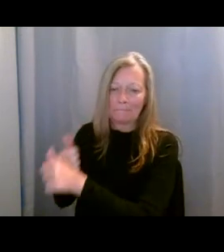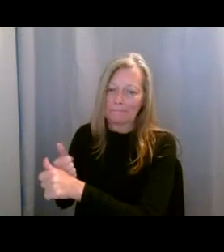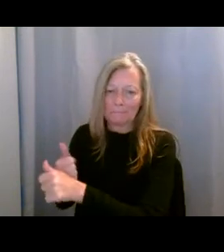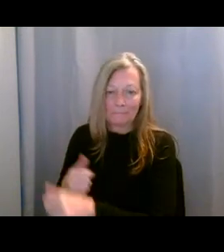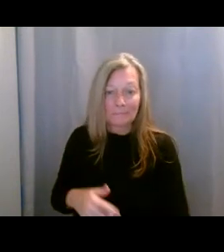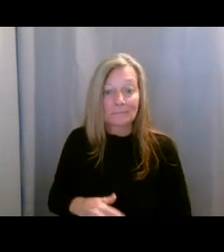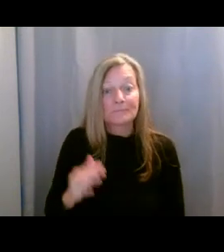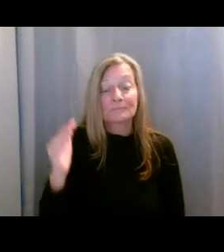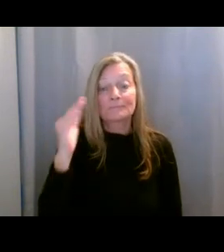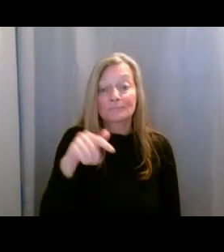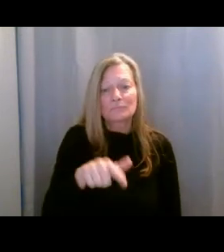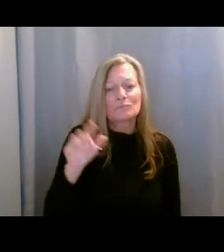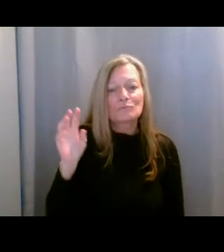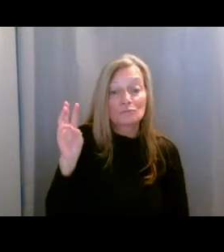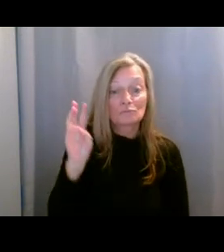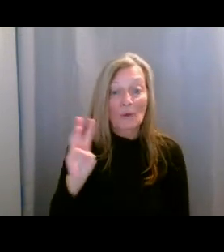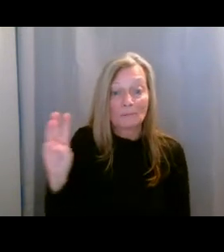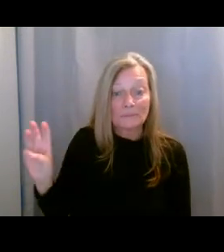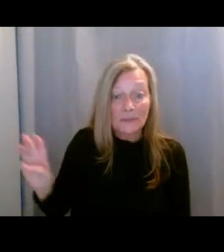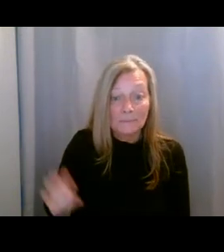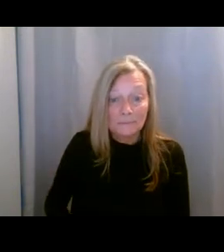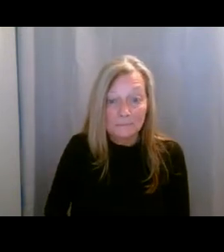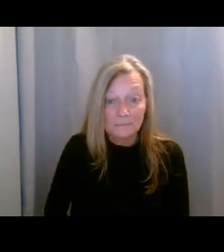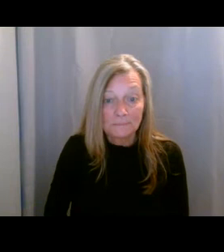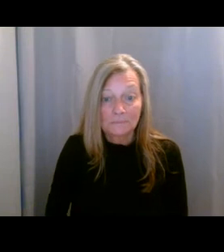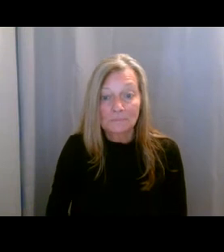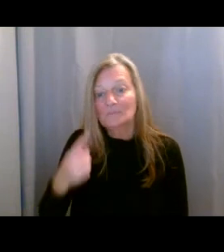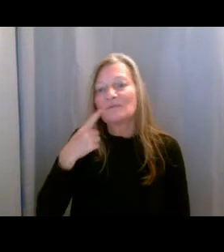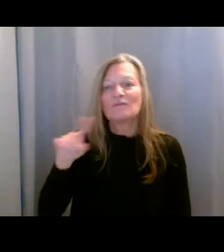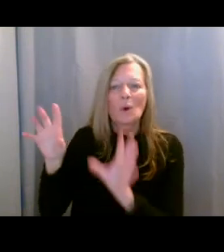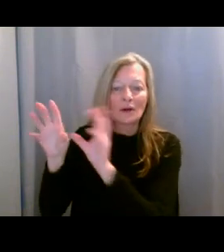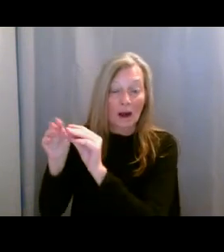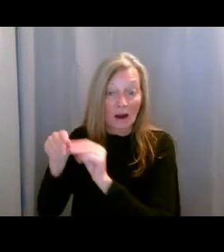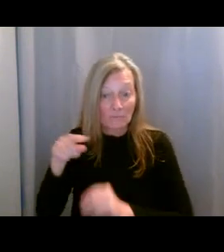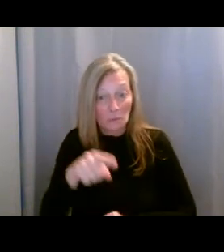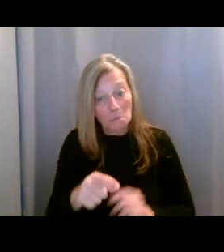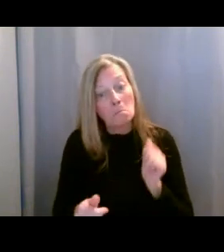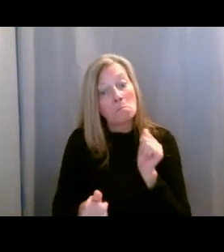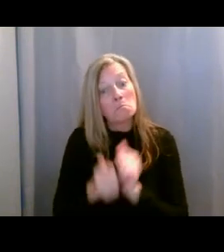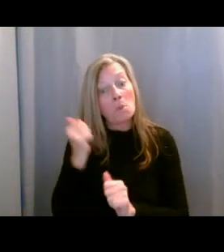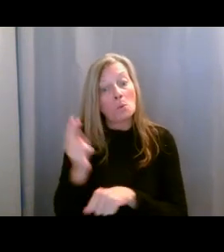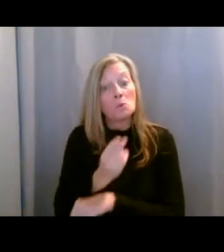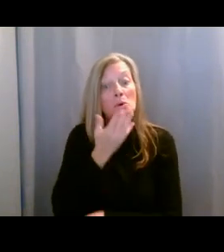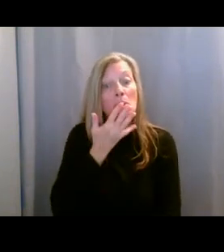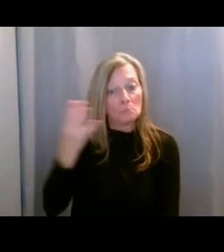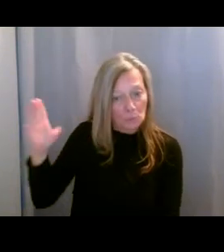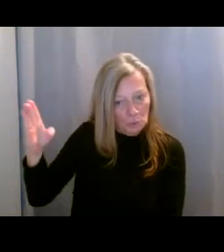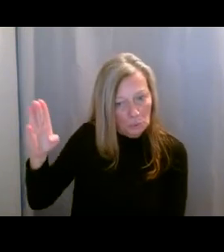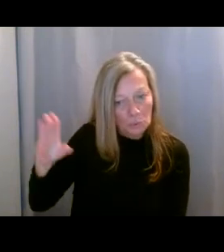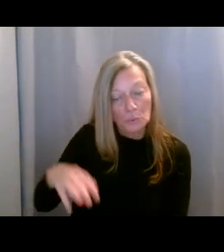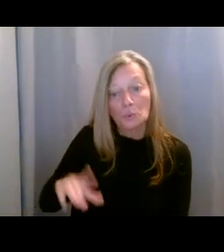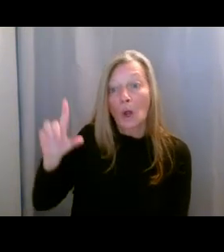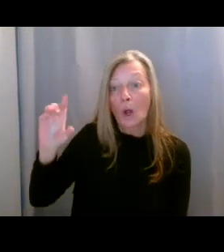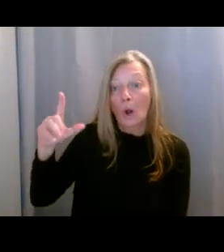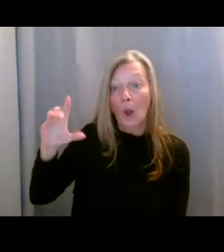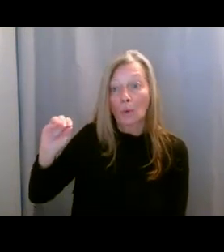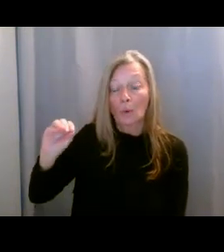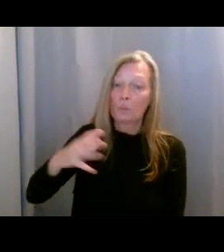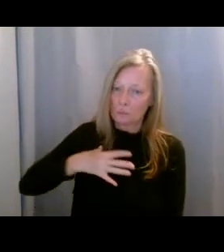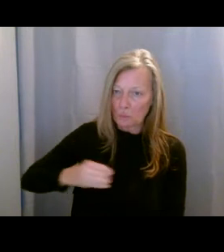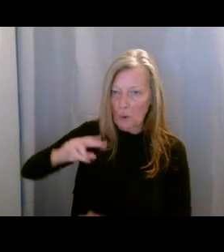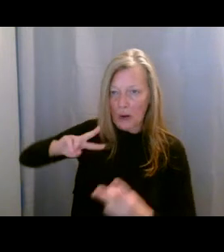a conference. Main colors are blue, the logo is white reverse, they're using